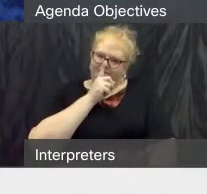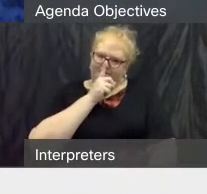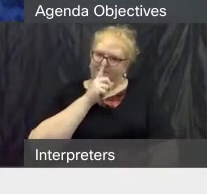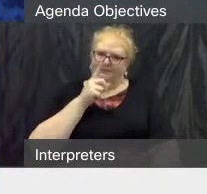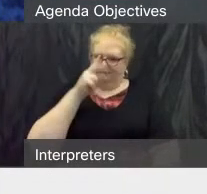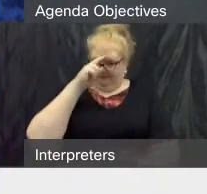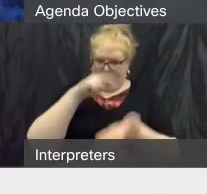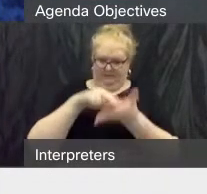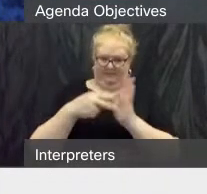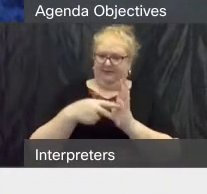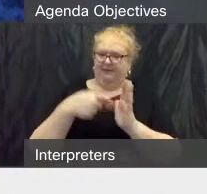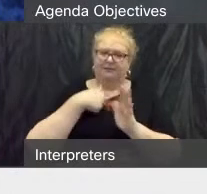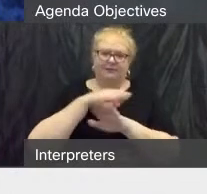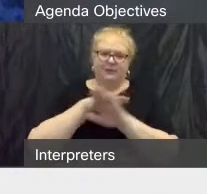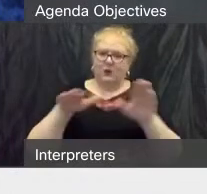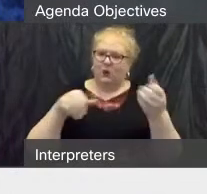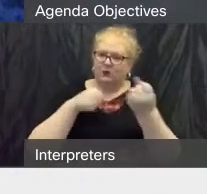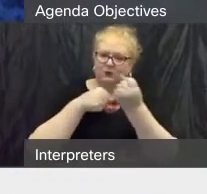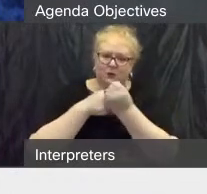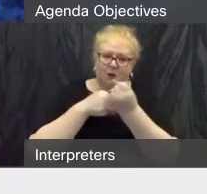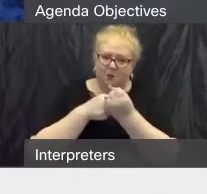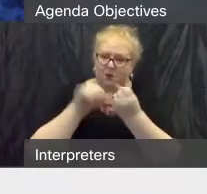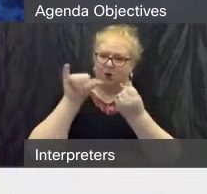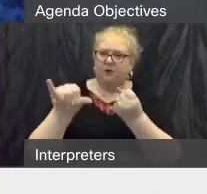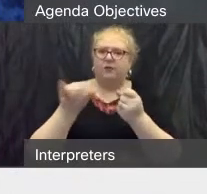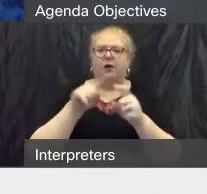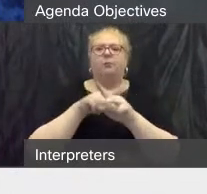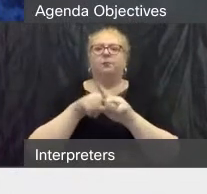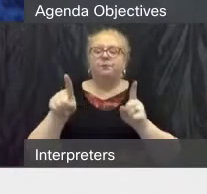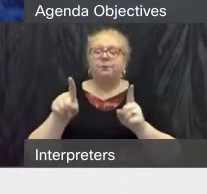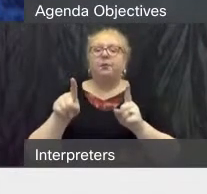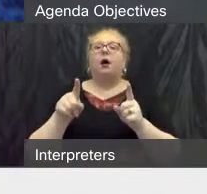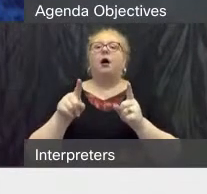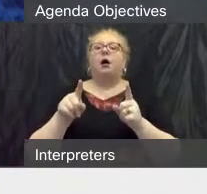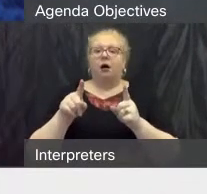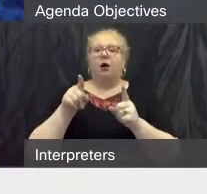it. I'm just saying that at that amount,